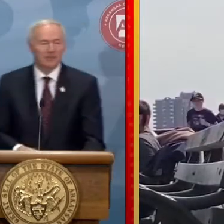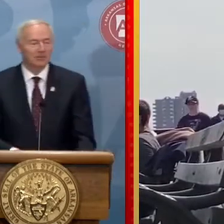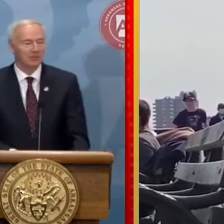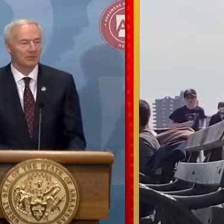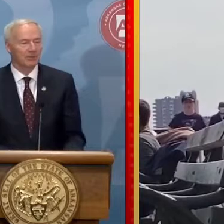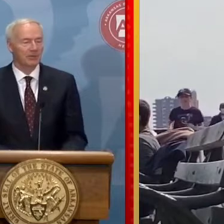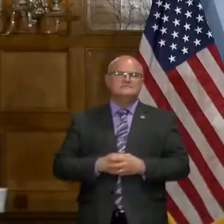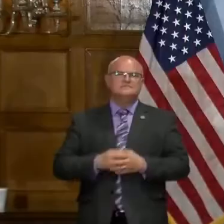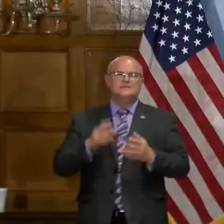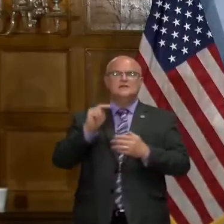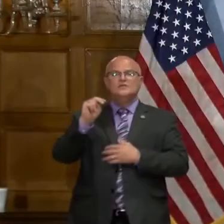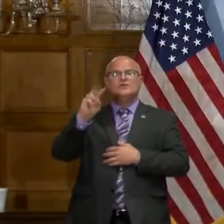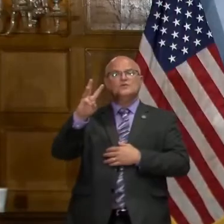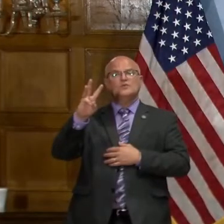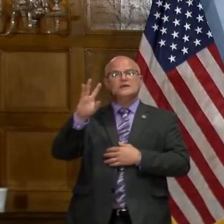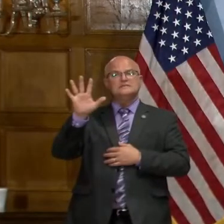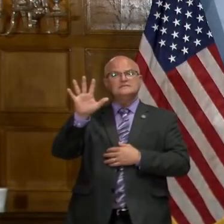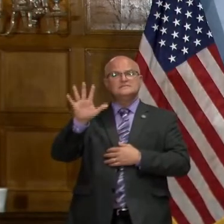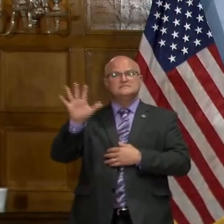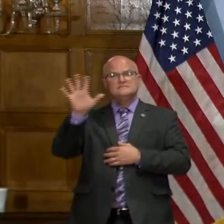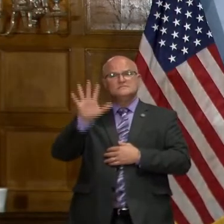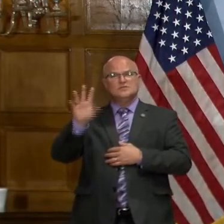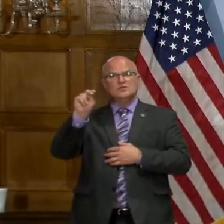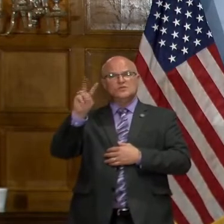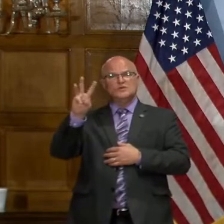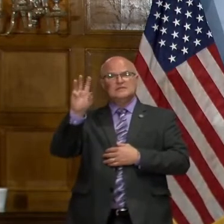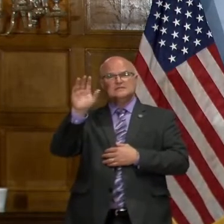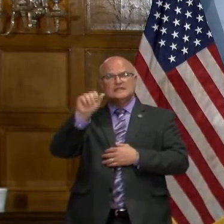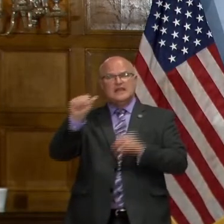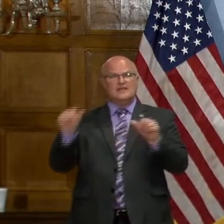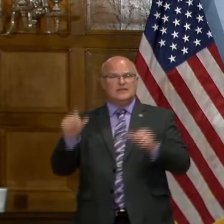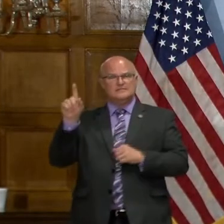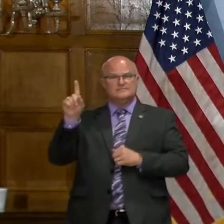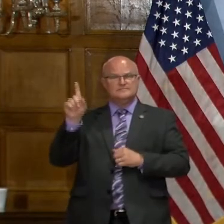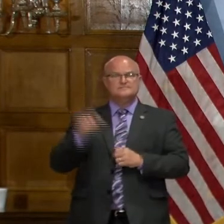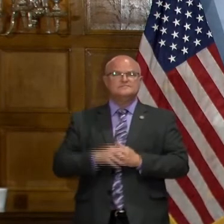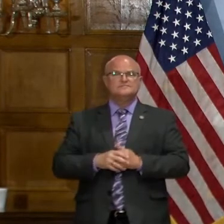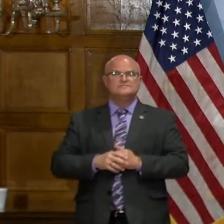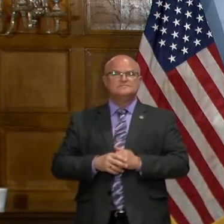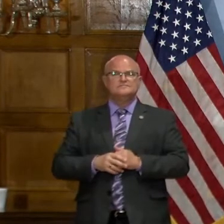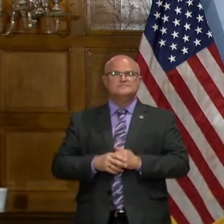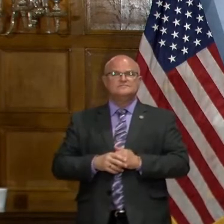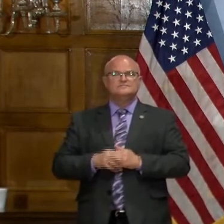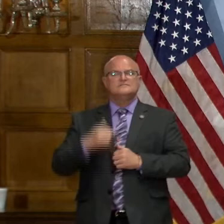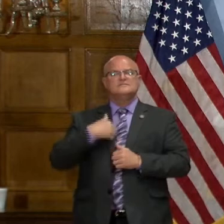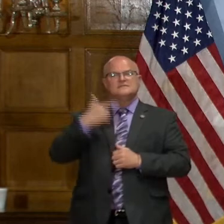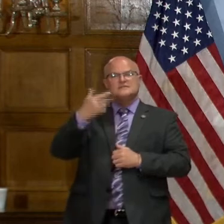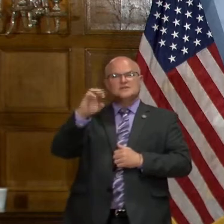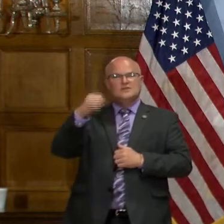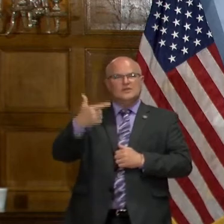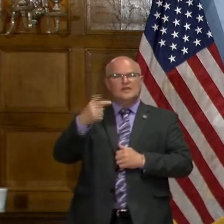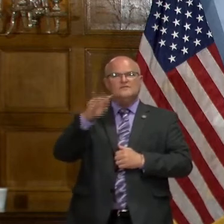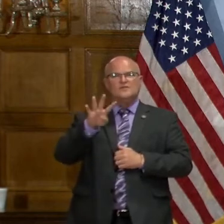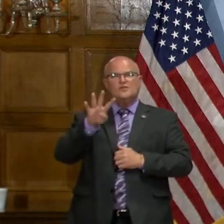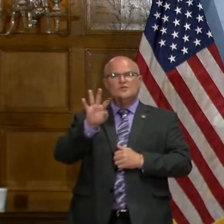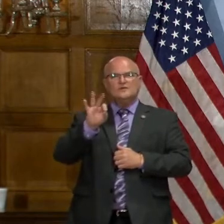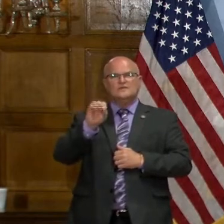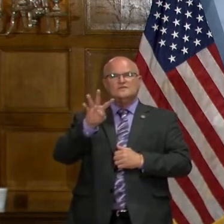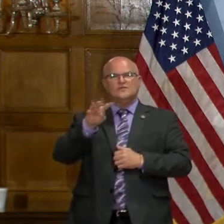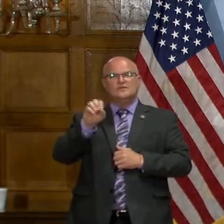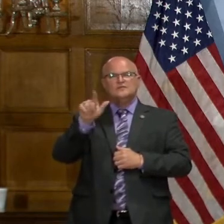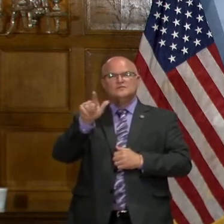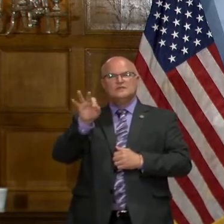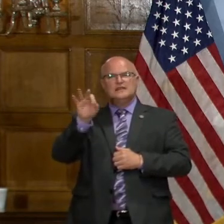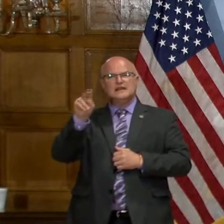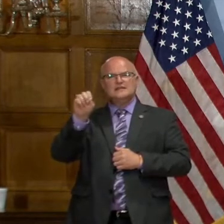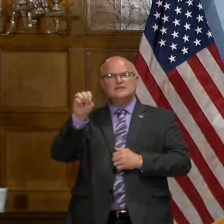Let's go to Northwest. Are there any questions from that region? Good afternoon. It's Brett Rains with 4029 News. Do we know